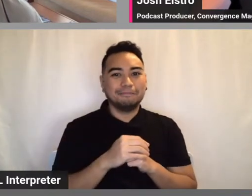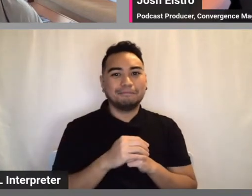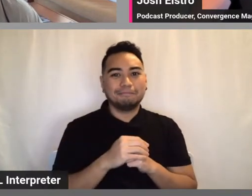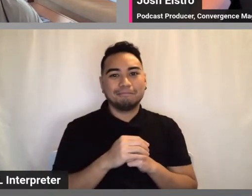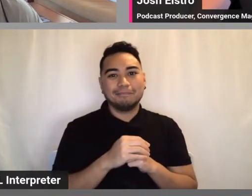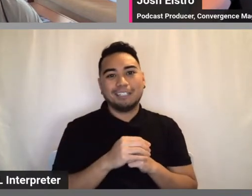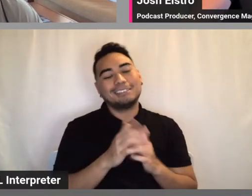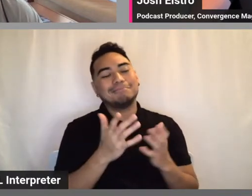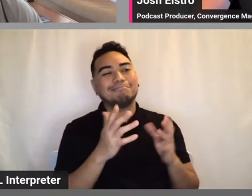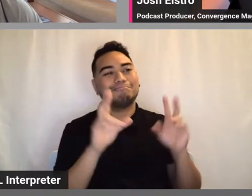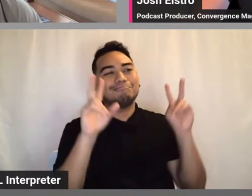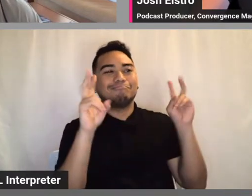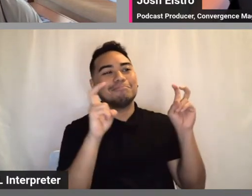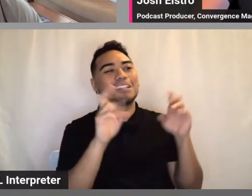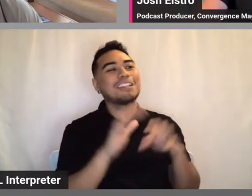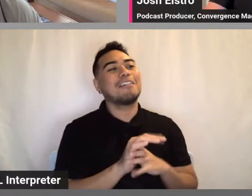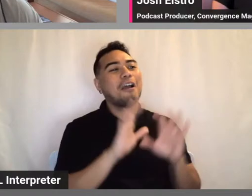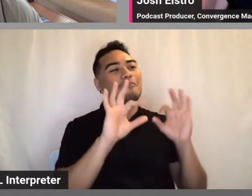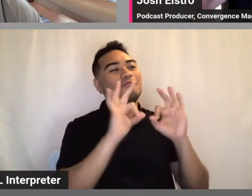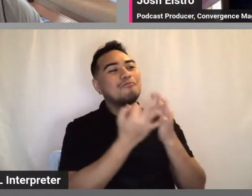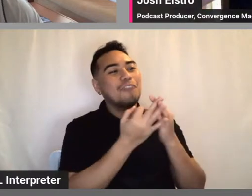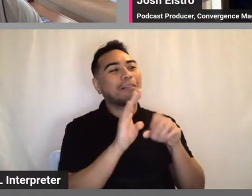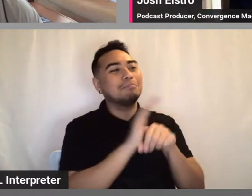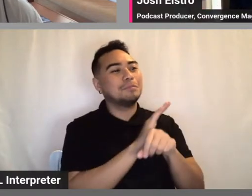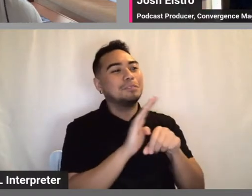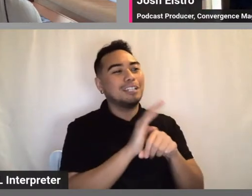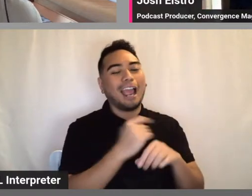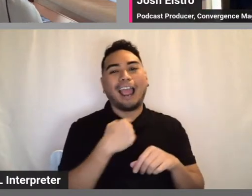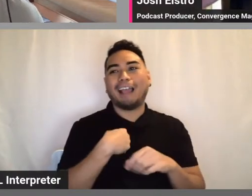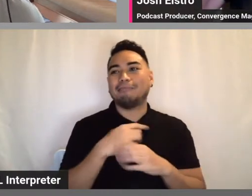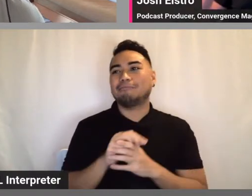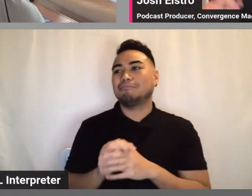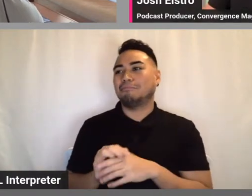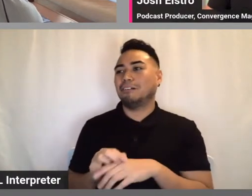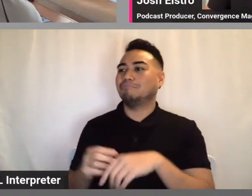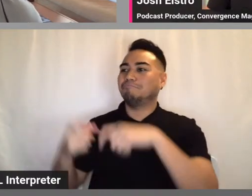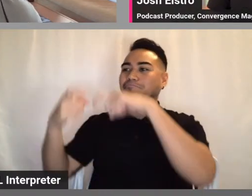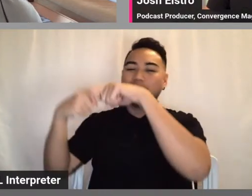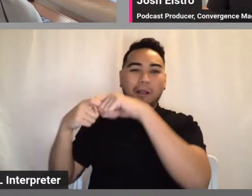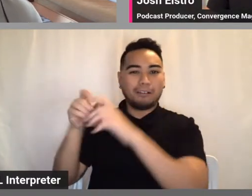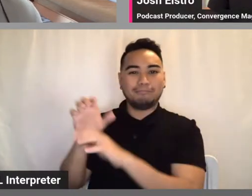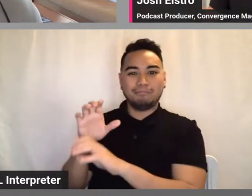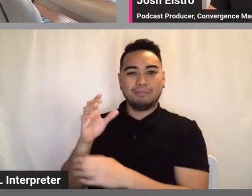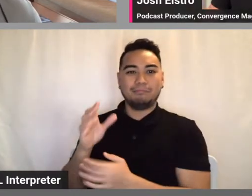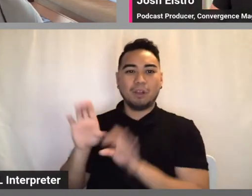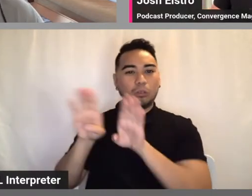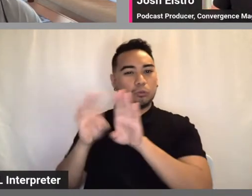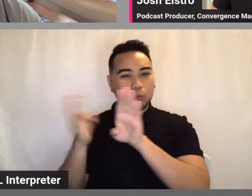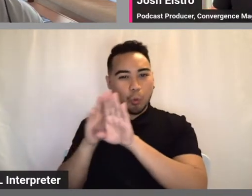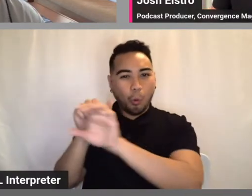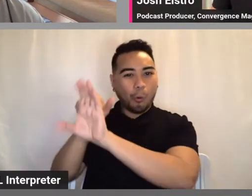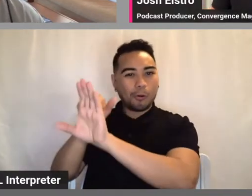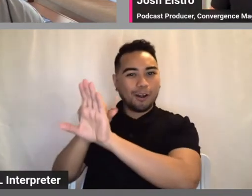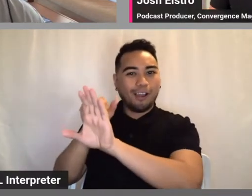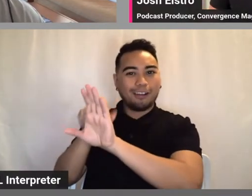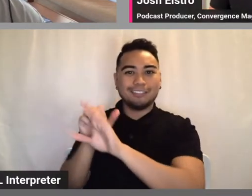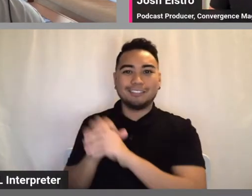family business. I was out hanging door knockers for my grandpa when I was 9 years old, you know, running for city council.